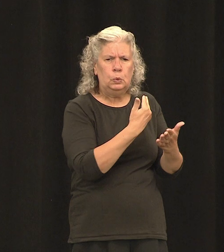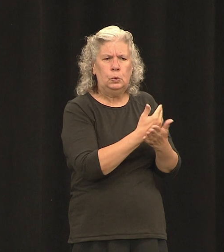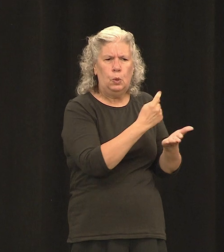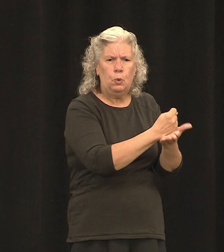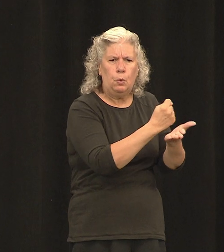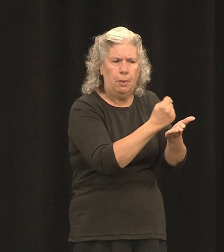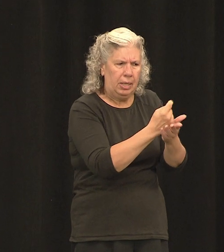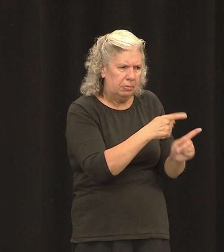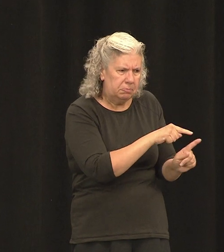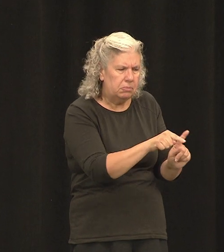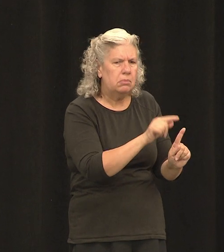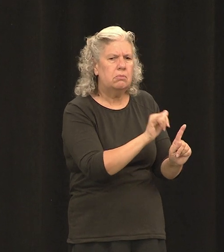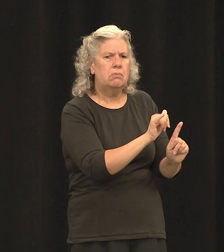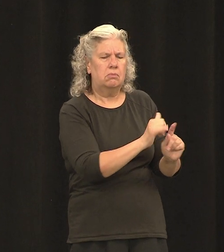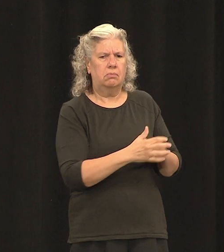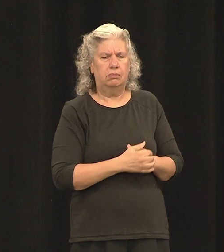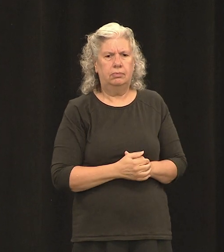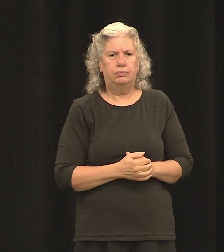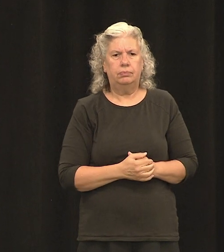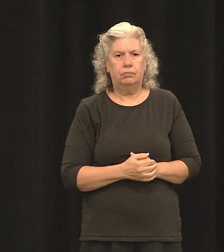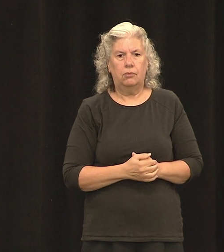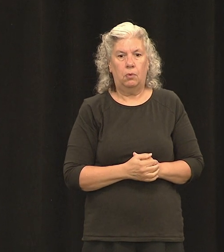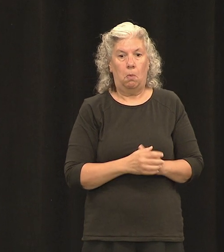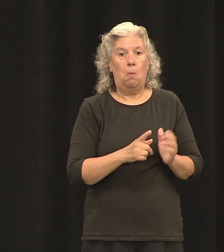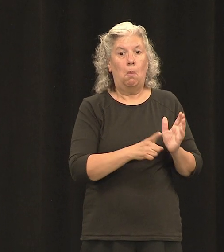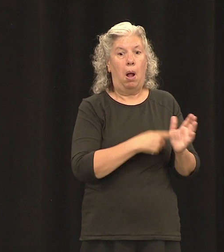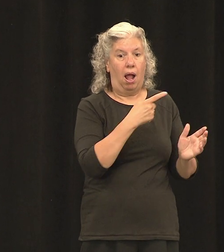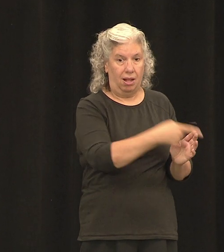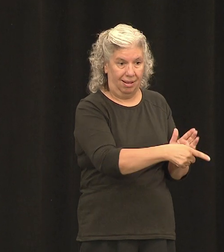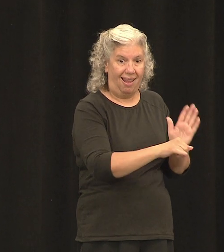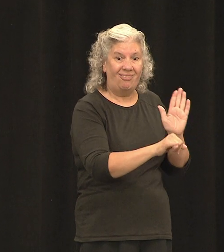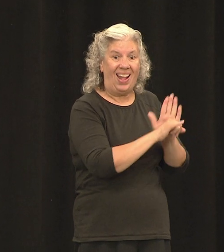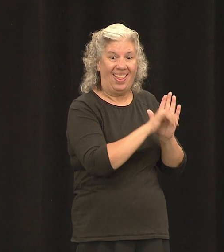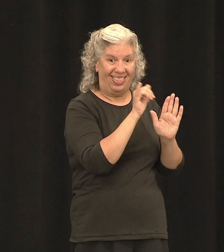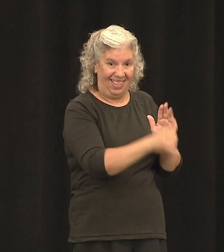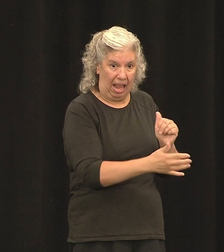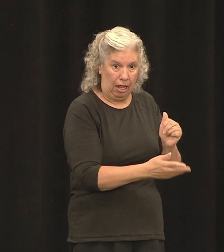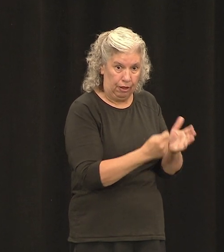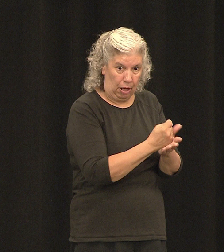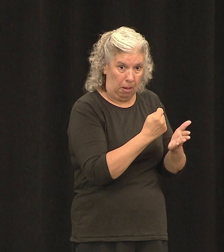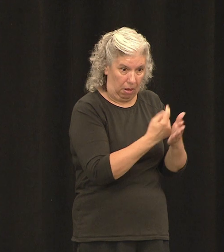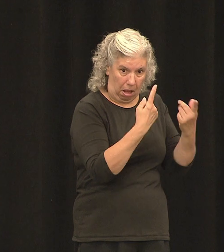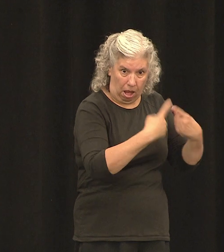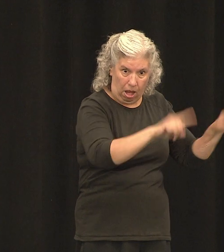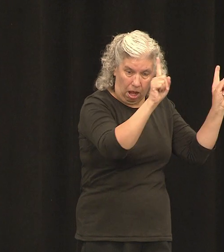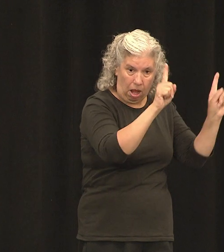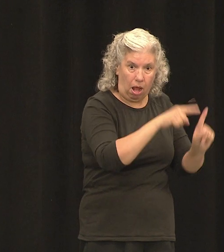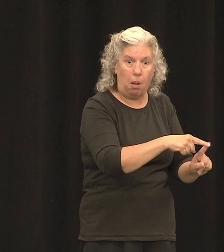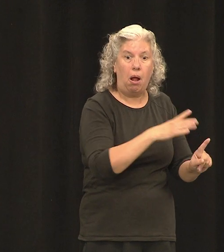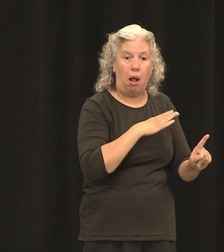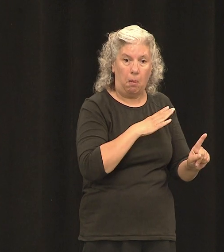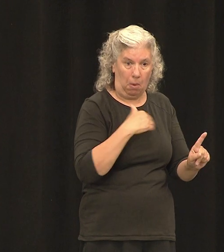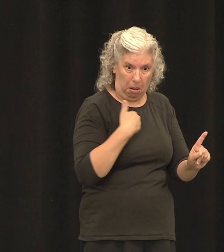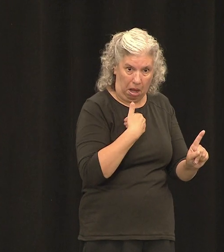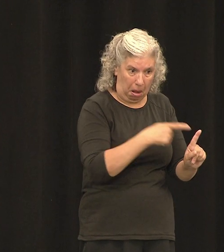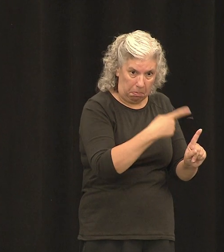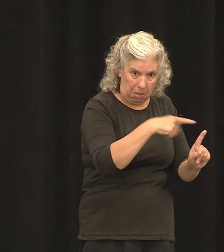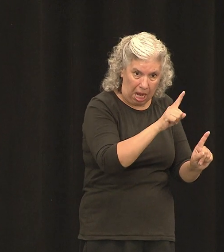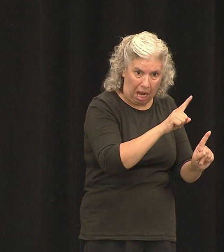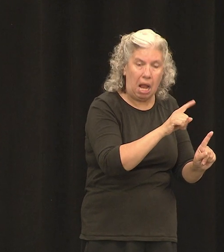And then once we have identified a therapy that works well in animals and is safe,